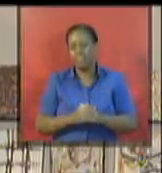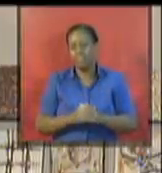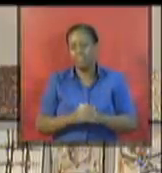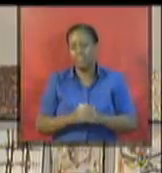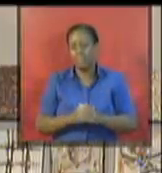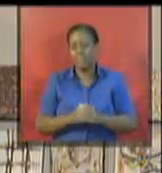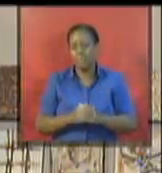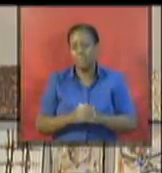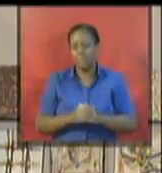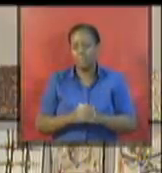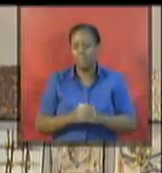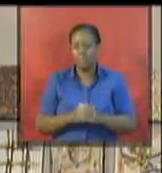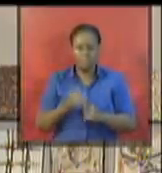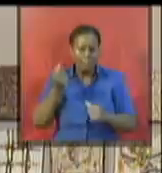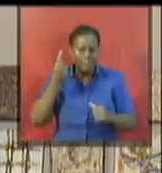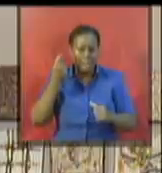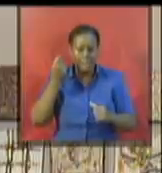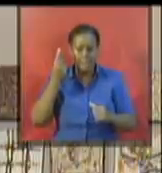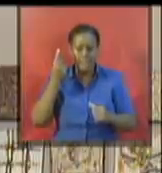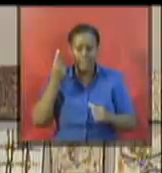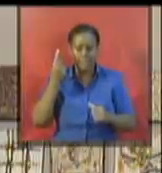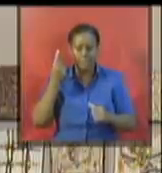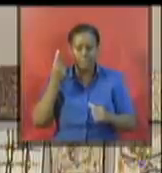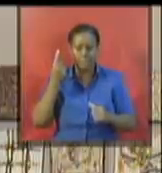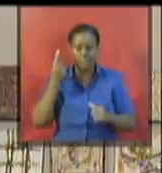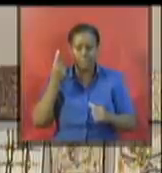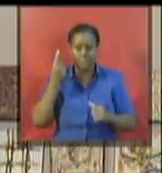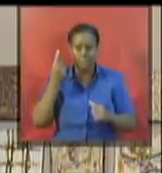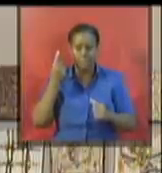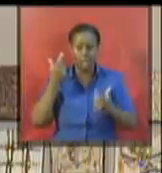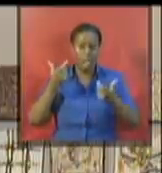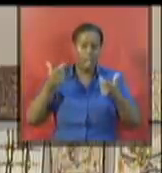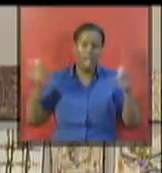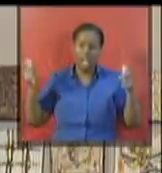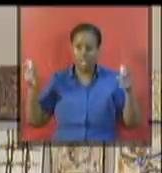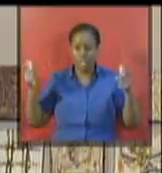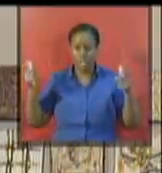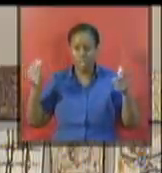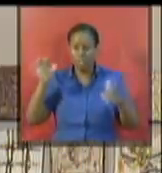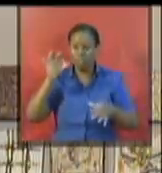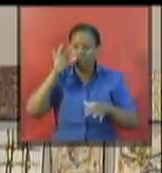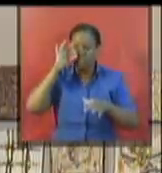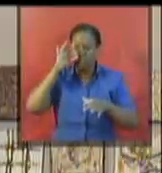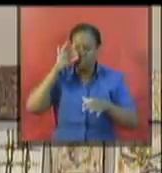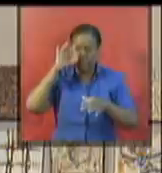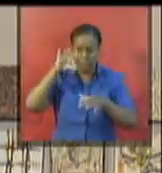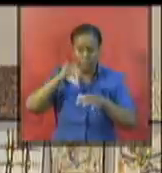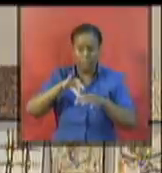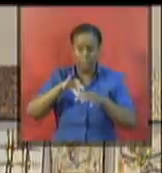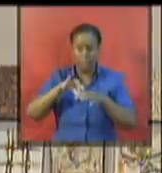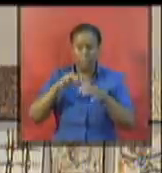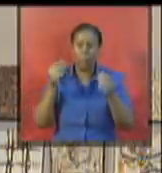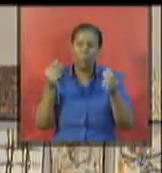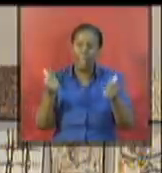and the quick turnaround time that allows our clinicians that agility to respond to a patient